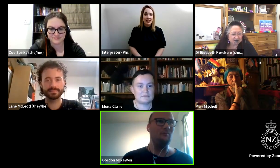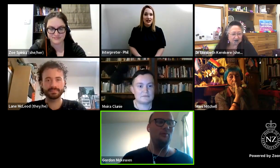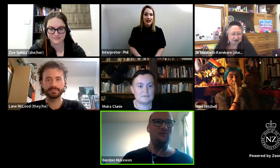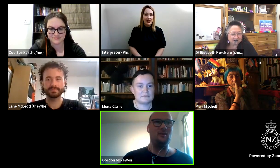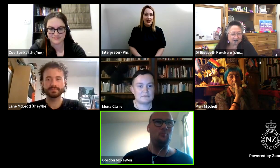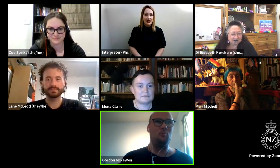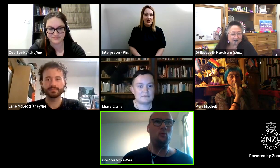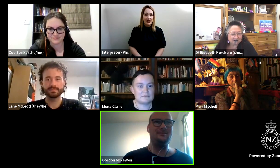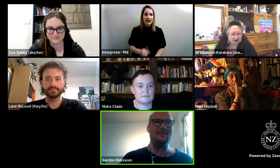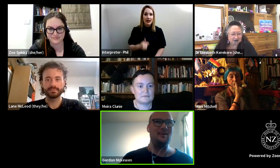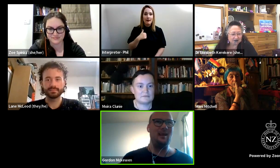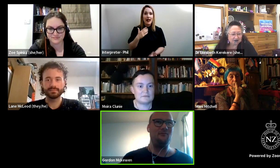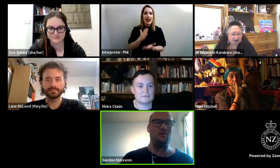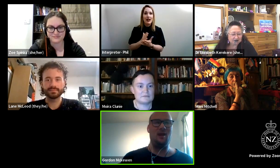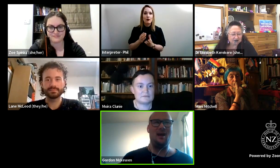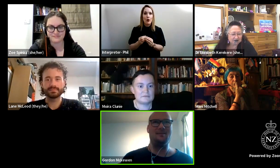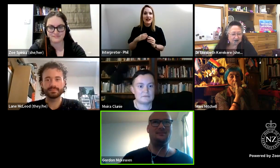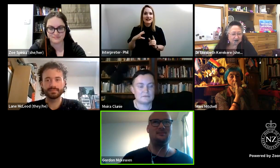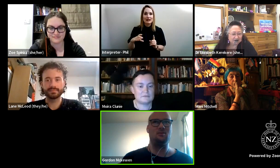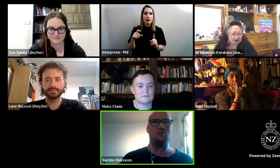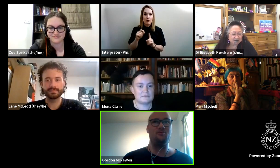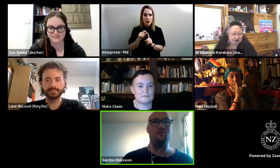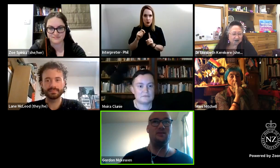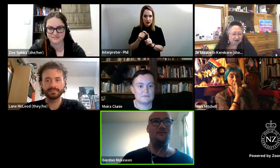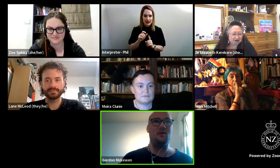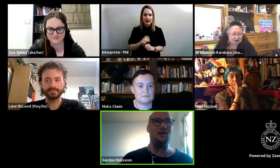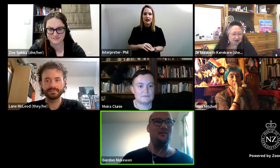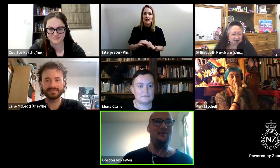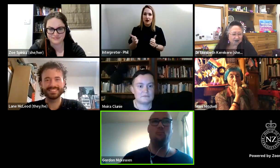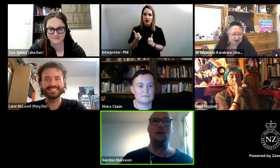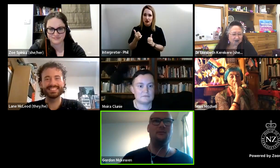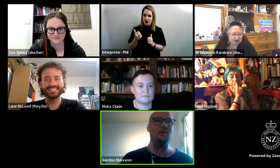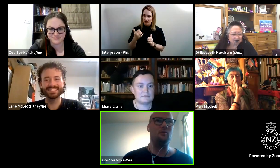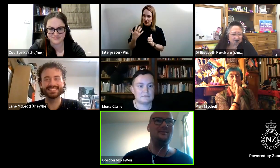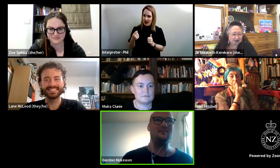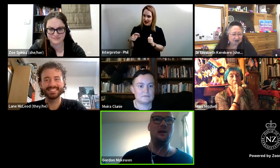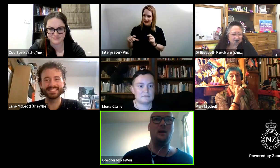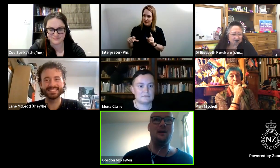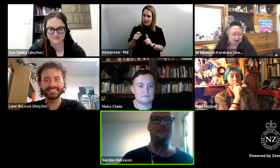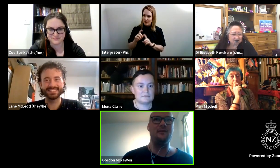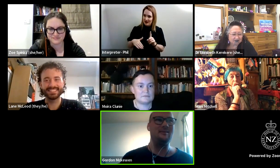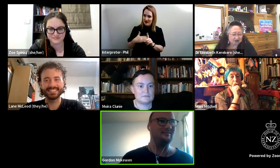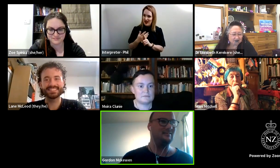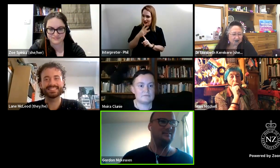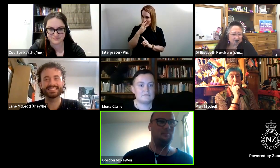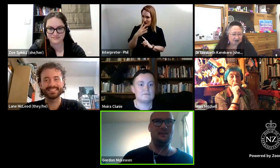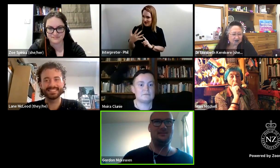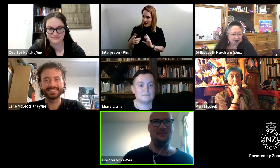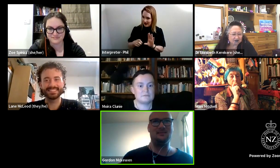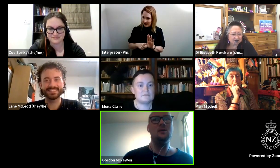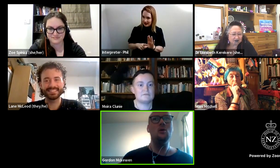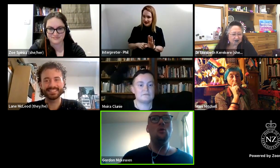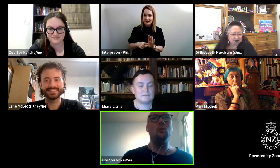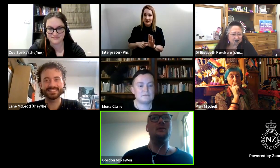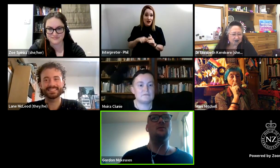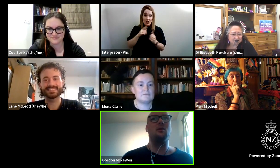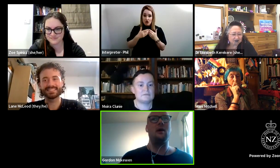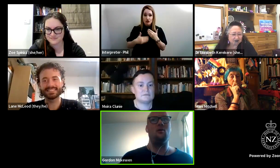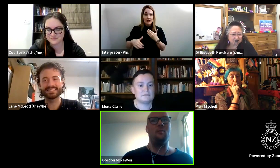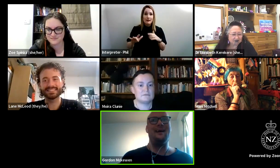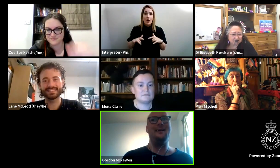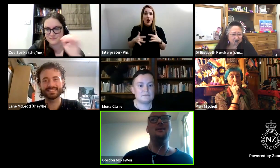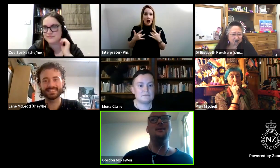I live with cerebral palsy and have for the last 35 years and will for the rest of my life. It is a disability that will